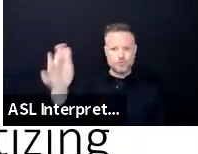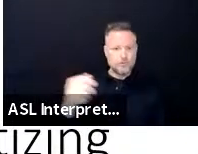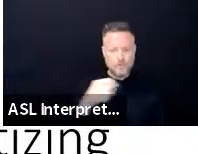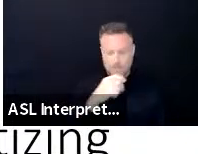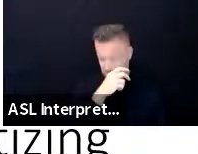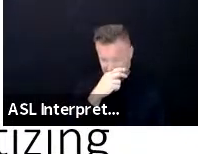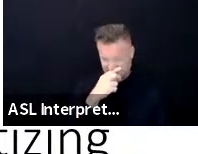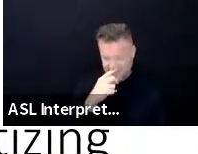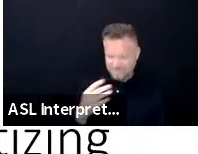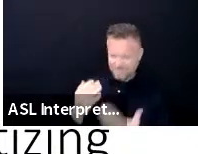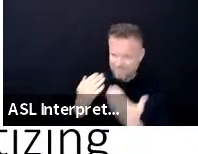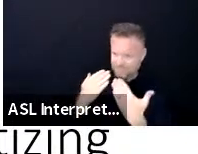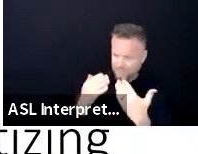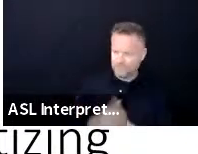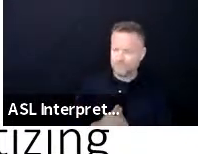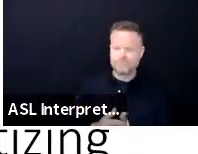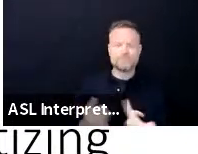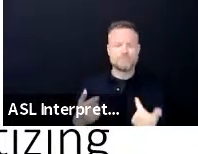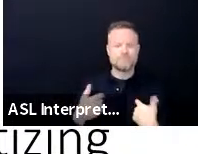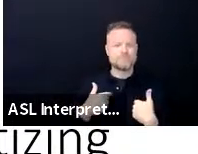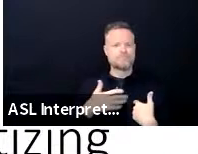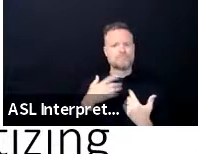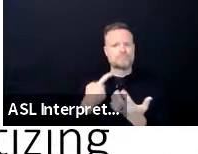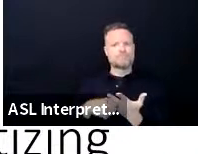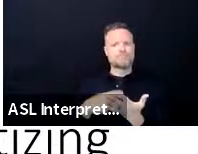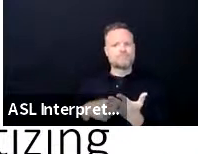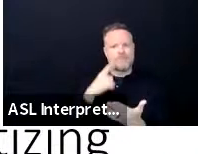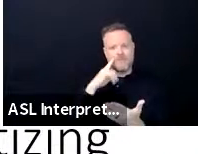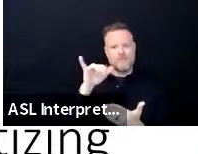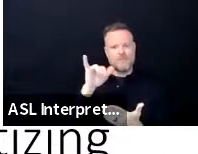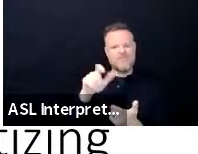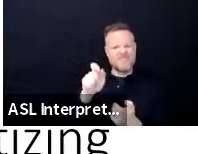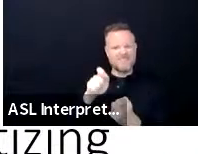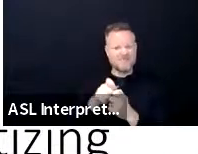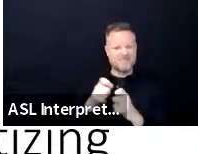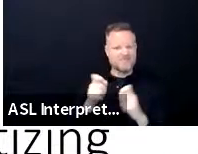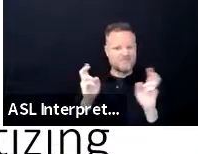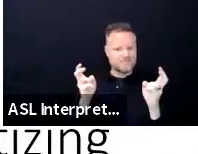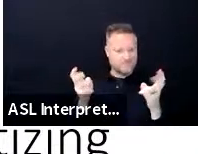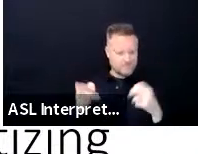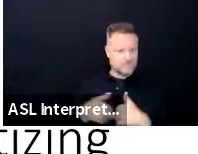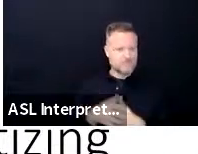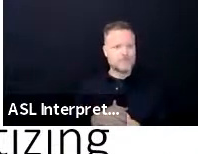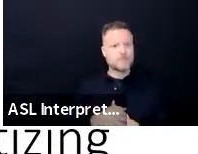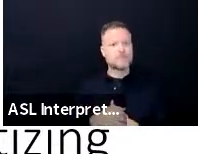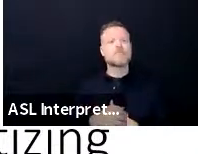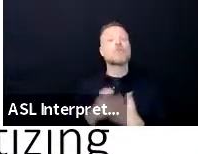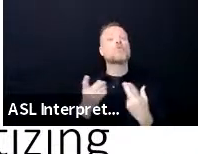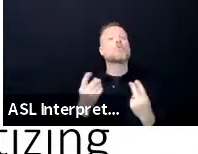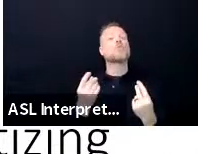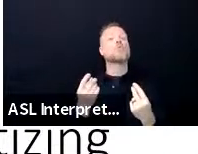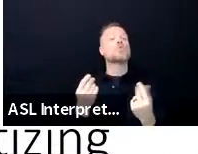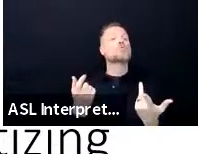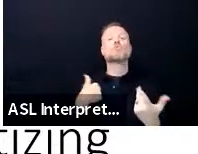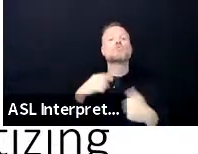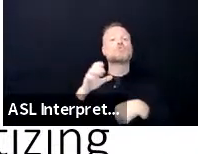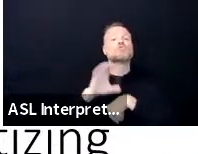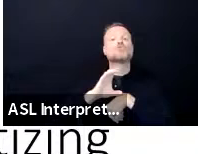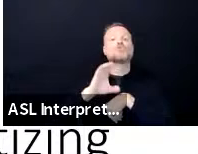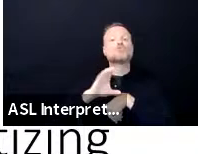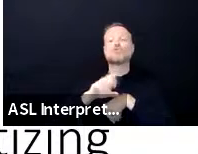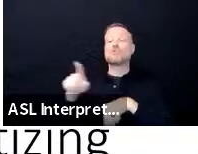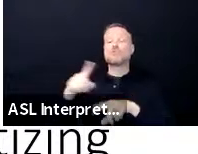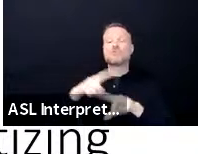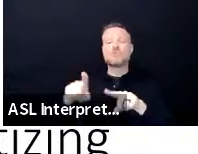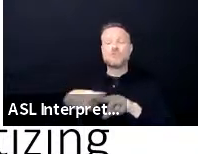Thank you, Broderick. Be glad to talk about the specifics of that. And what we did was we used churches, irregardless of their